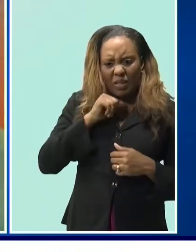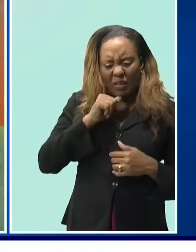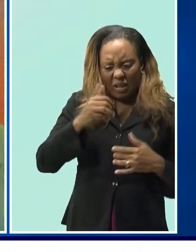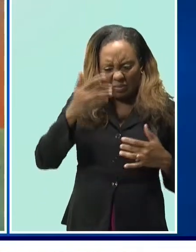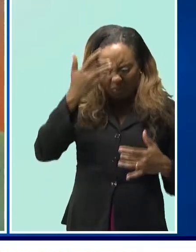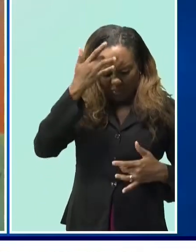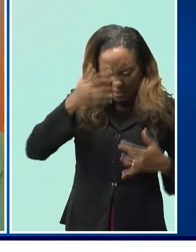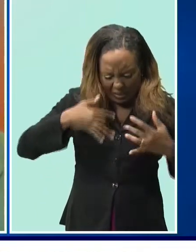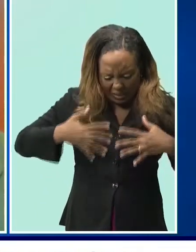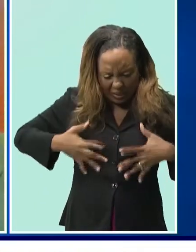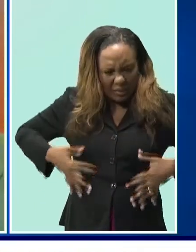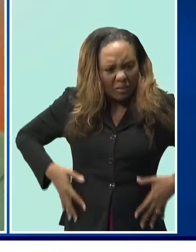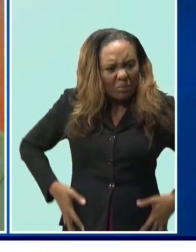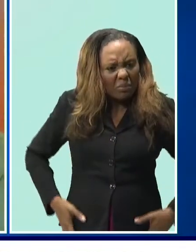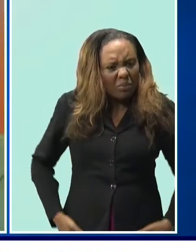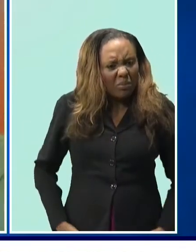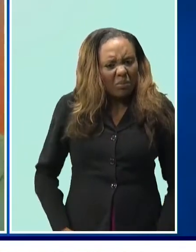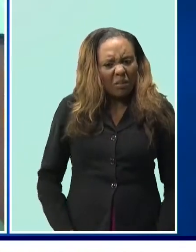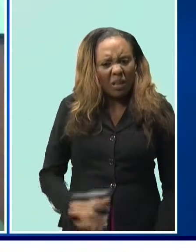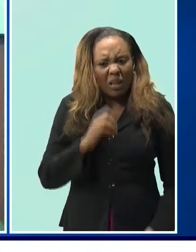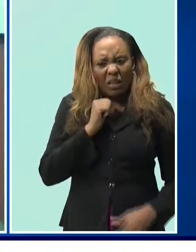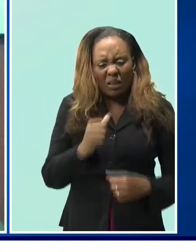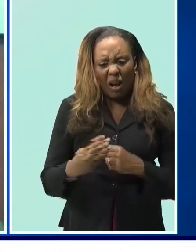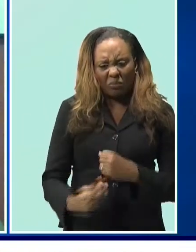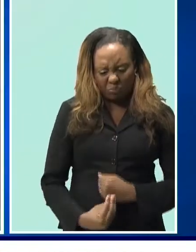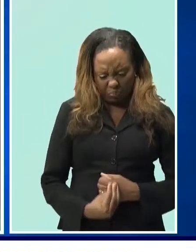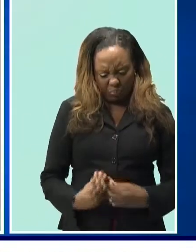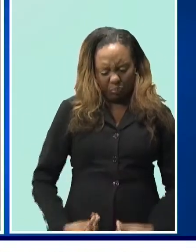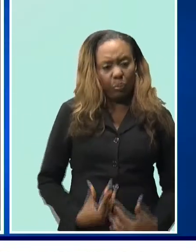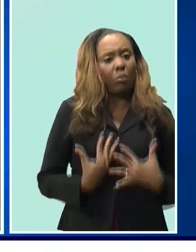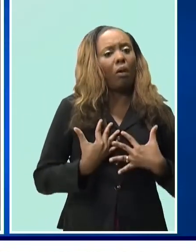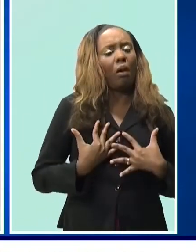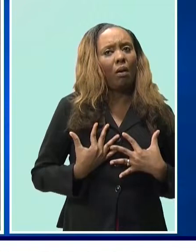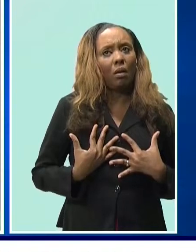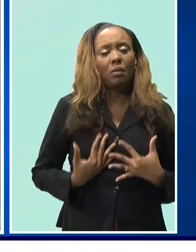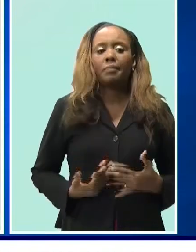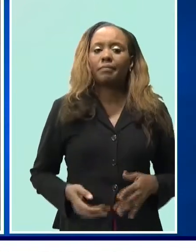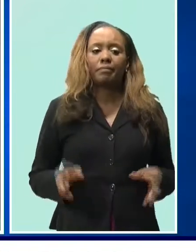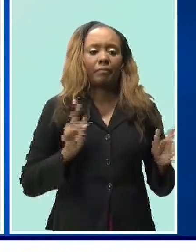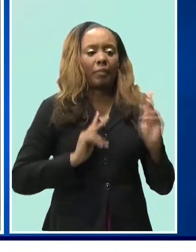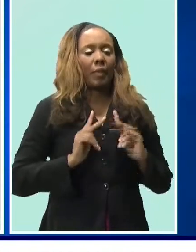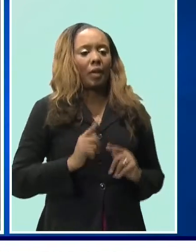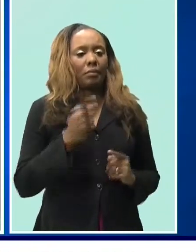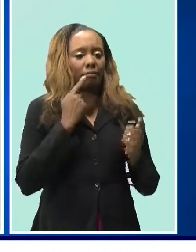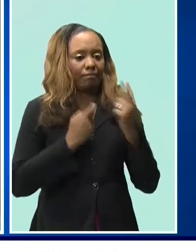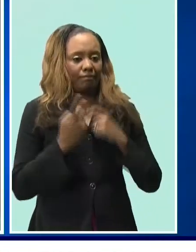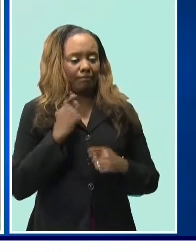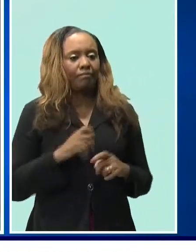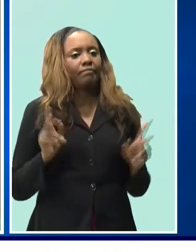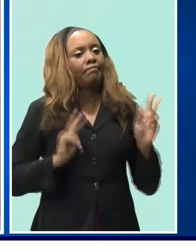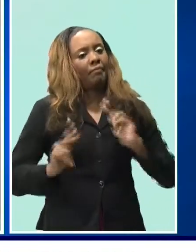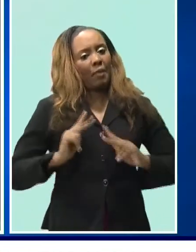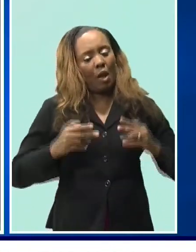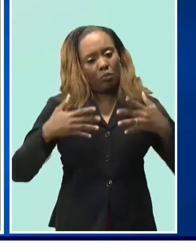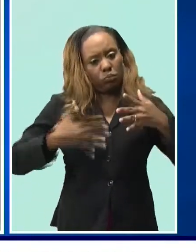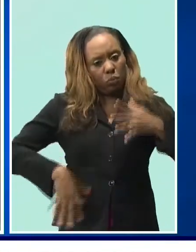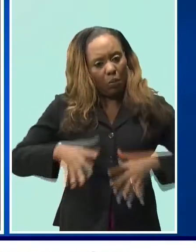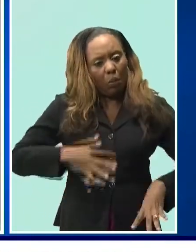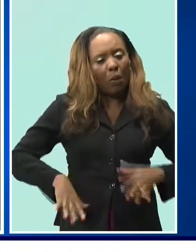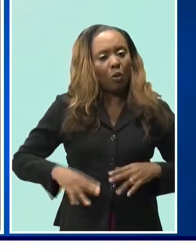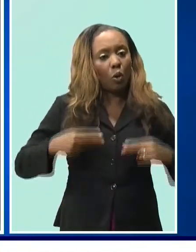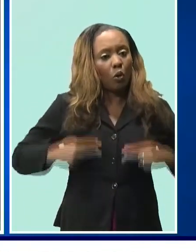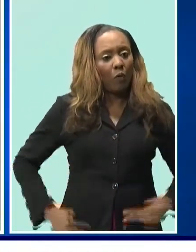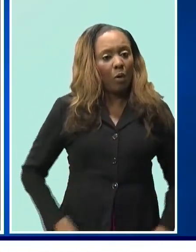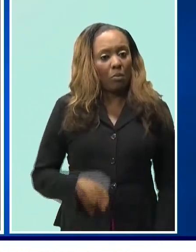So what I can say from a health perspective, we get this question pretty often in terms of people wearing clothes,